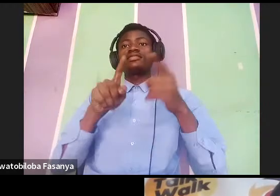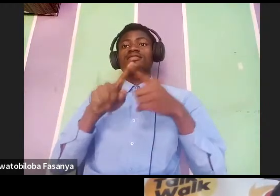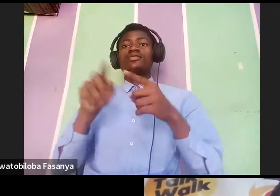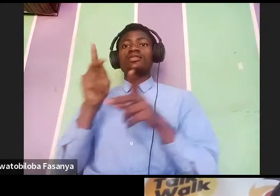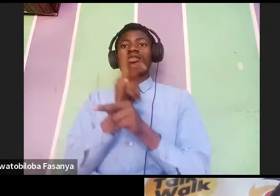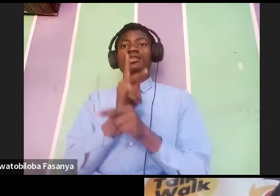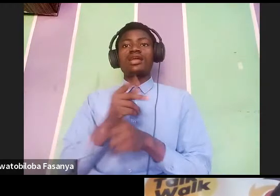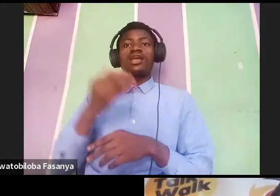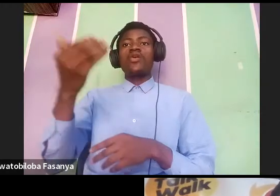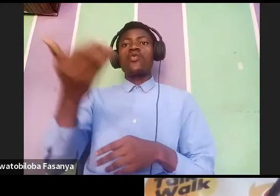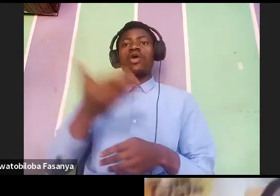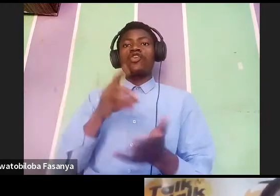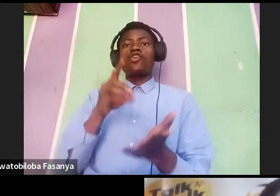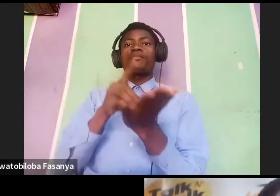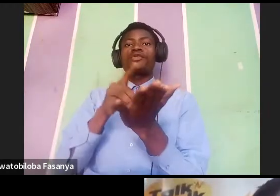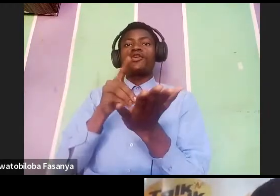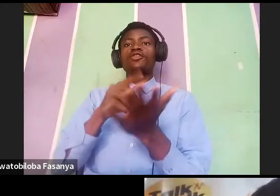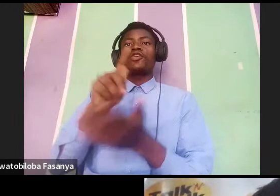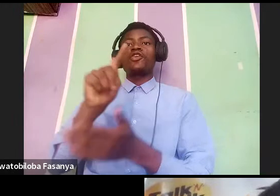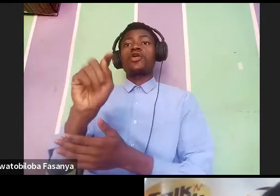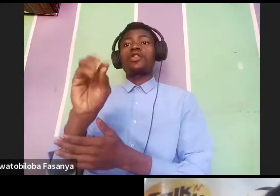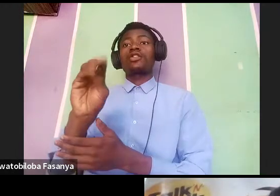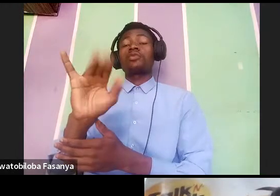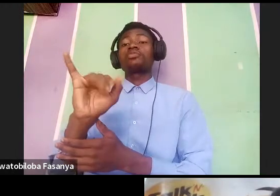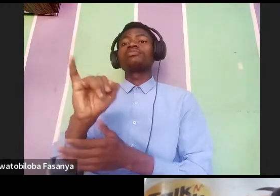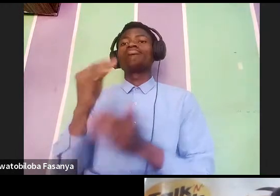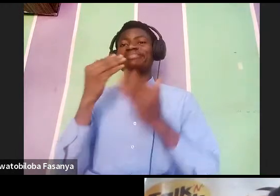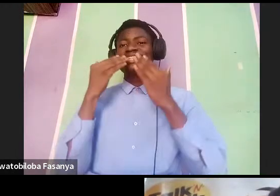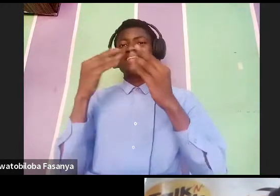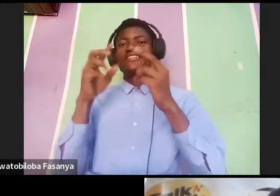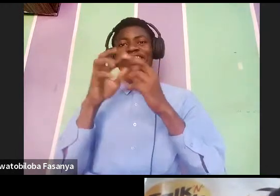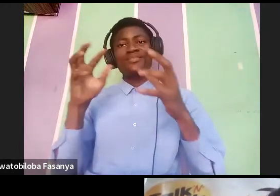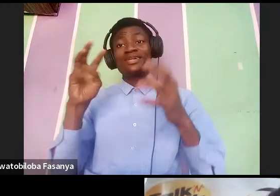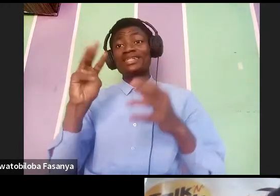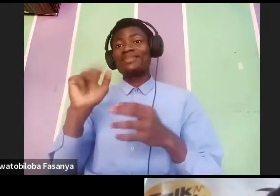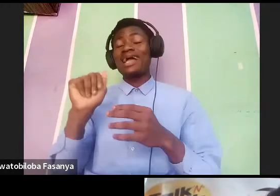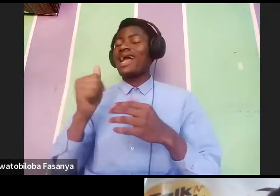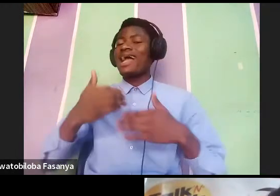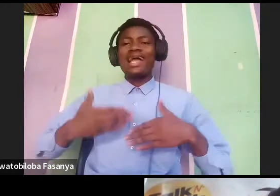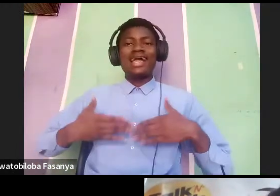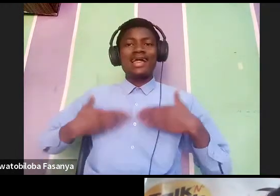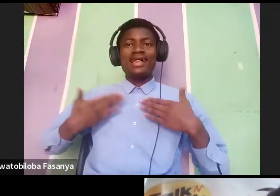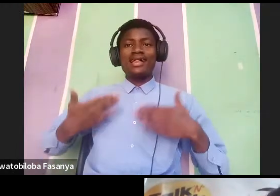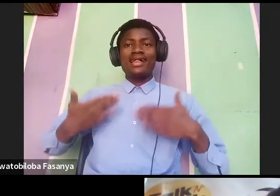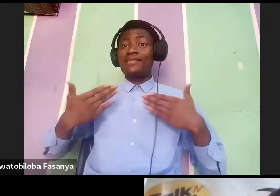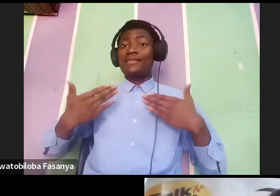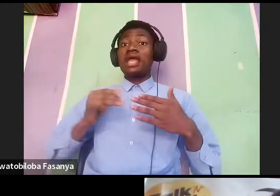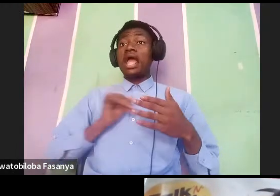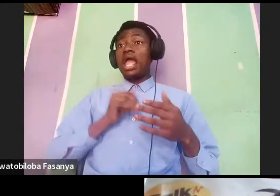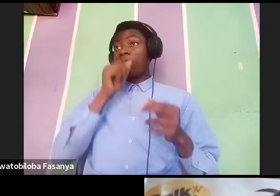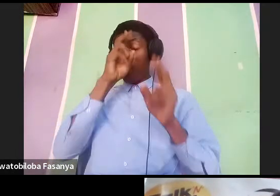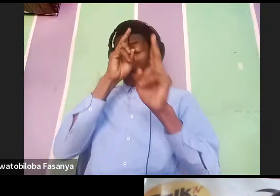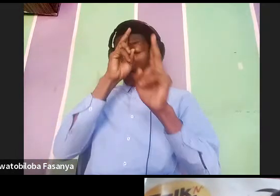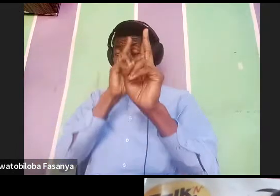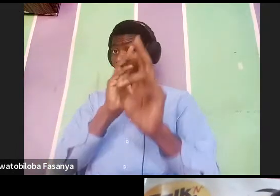I'm so much happy and delighted, and I'm highly honored to be